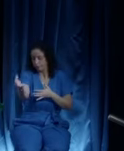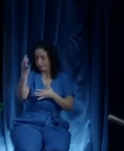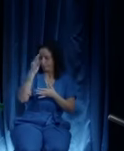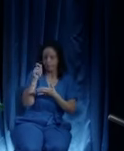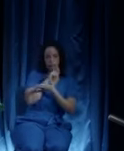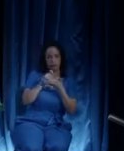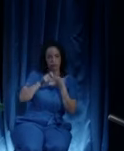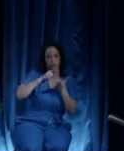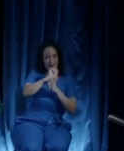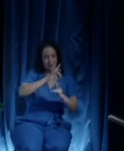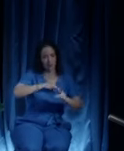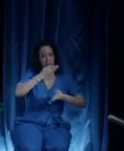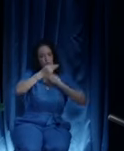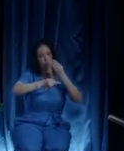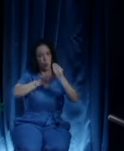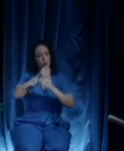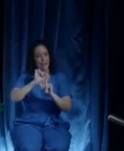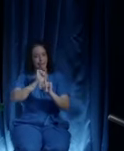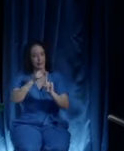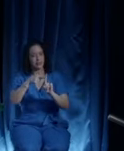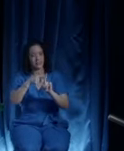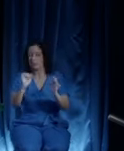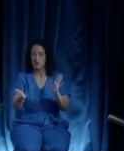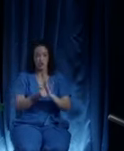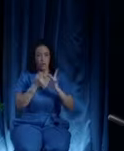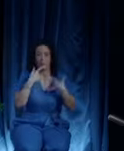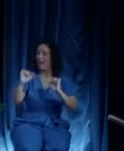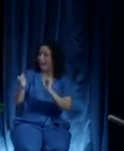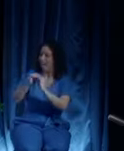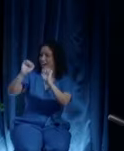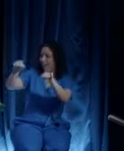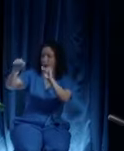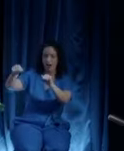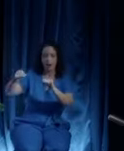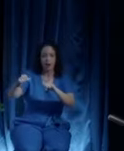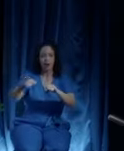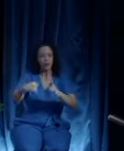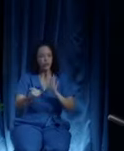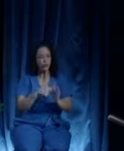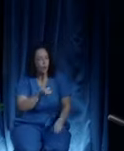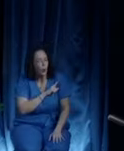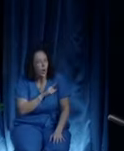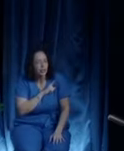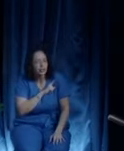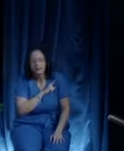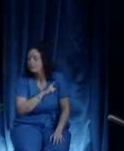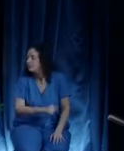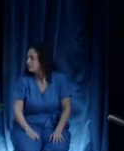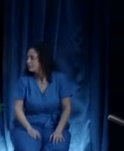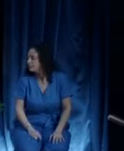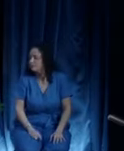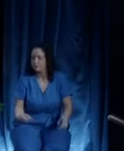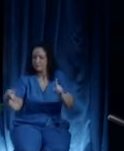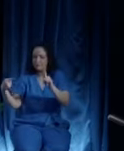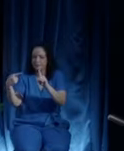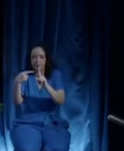him. And stupidly, I said yes. I say stupidly because, remarkably, for a figure who is